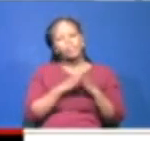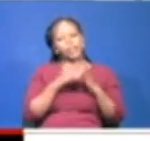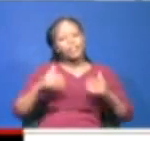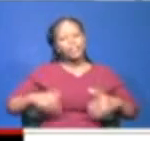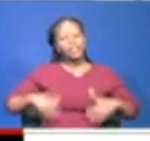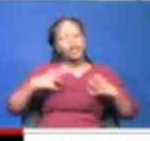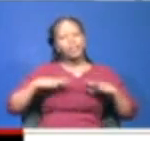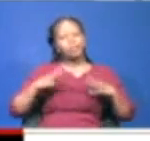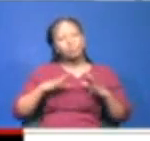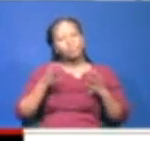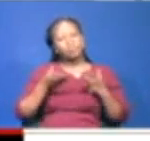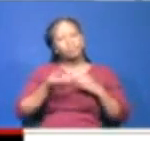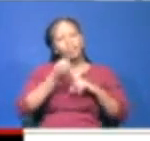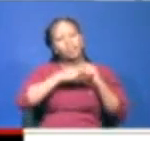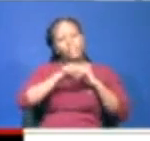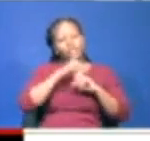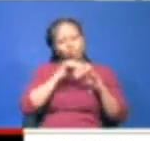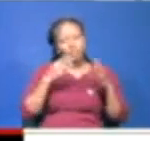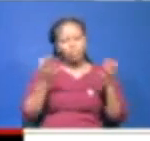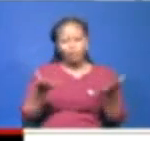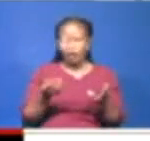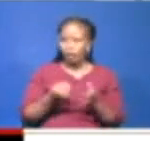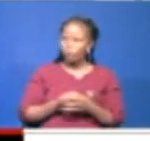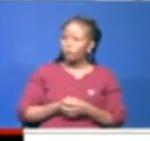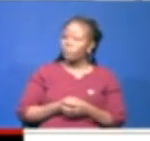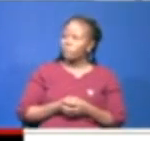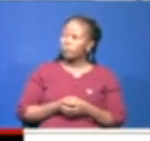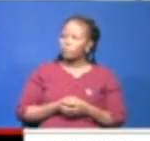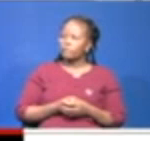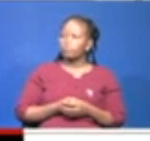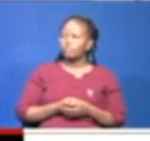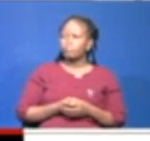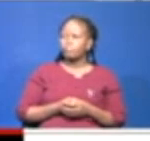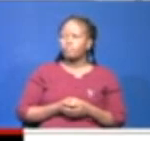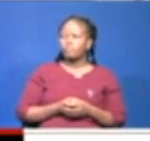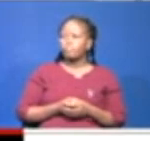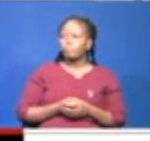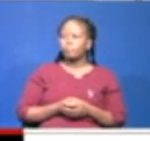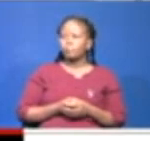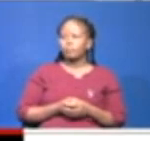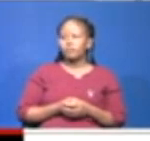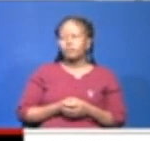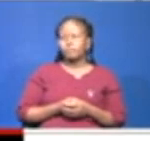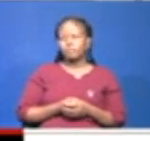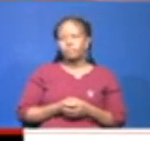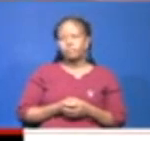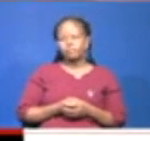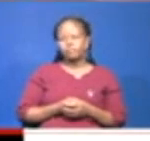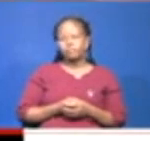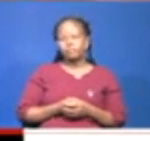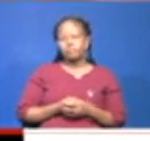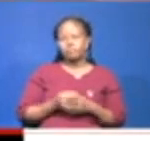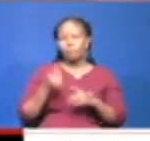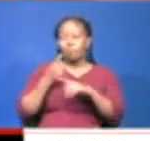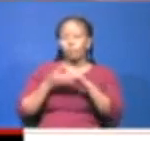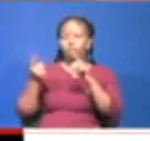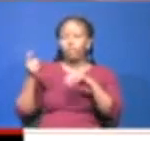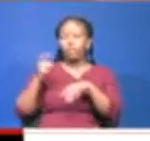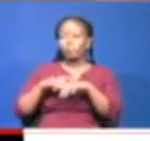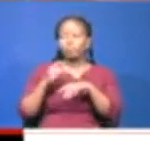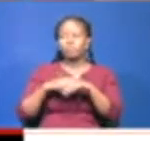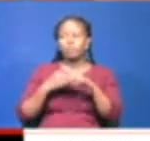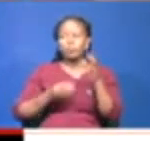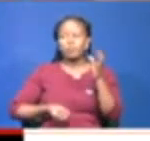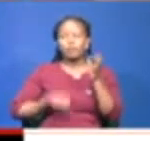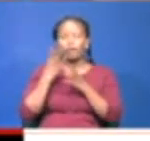yet? Fantastic. So we're just under a week since the launch, O'Brien, and we have